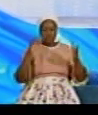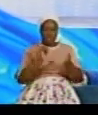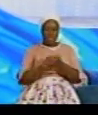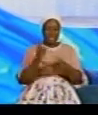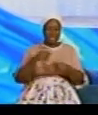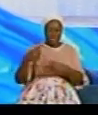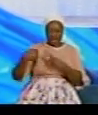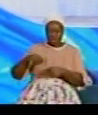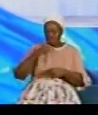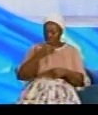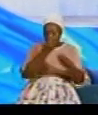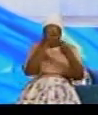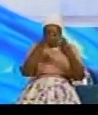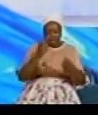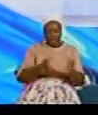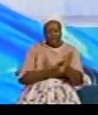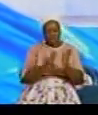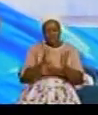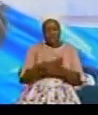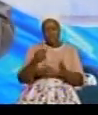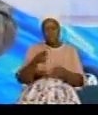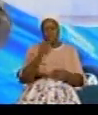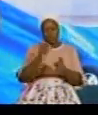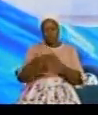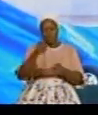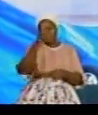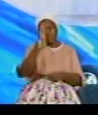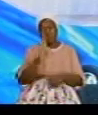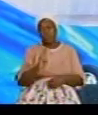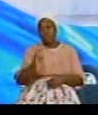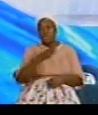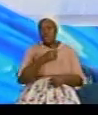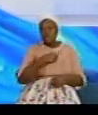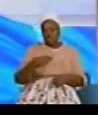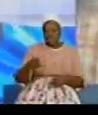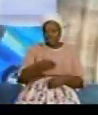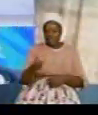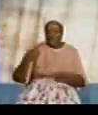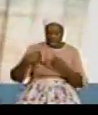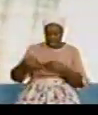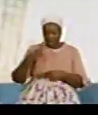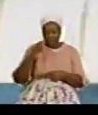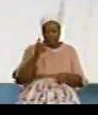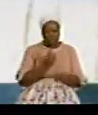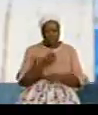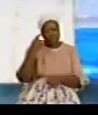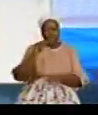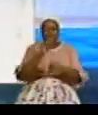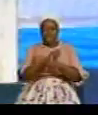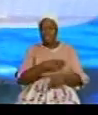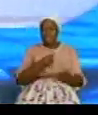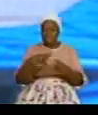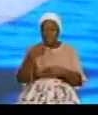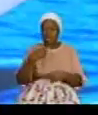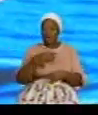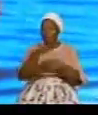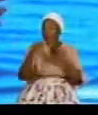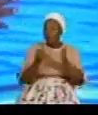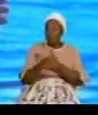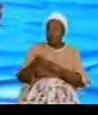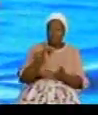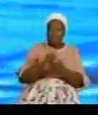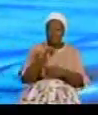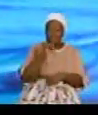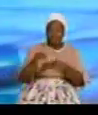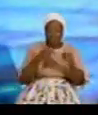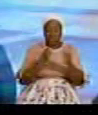and the word of God. Their heart was for their tradition. And it says, all those who are not doing the